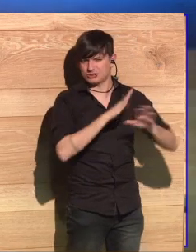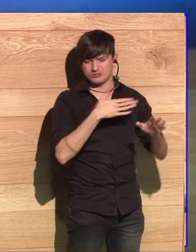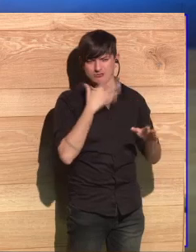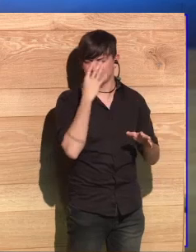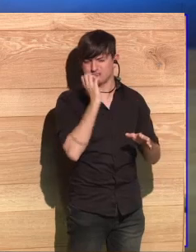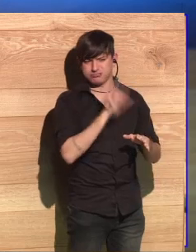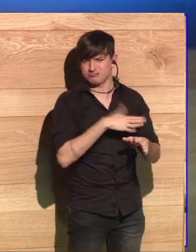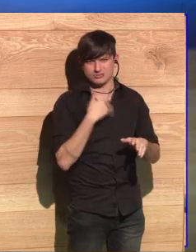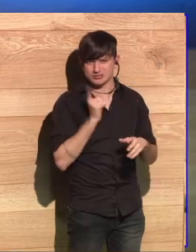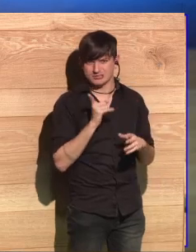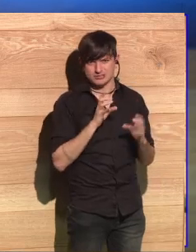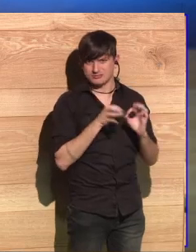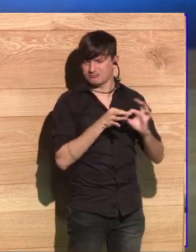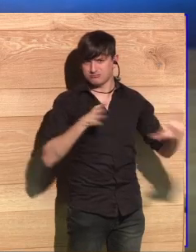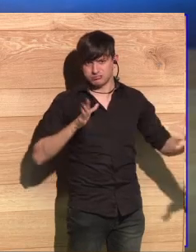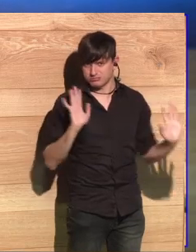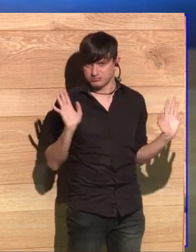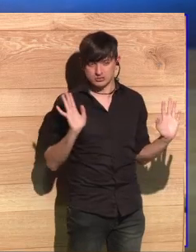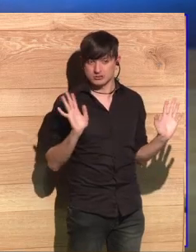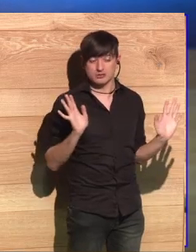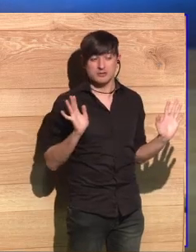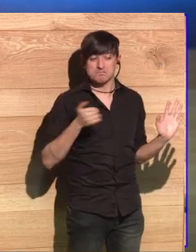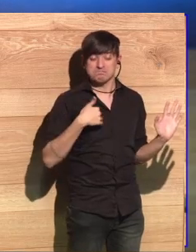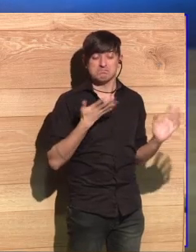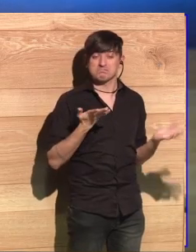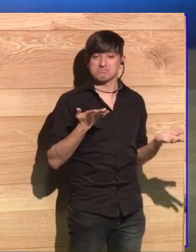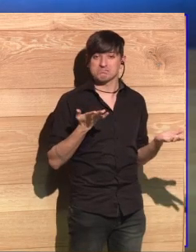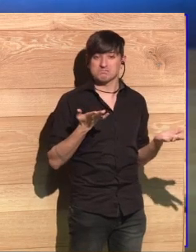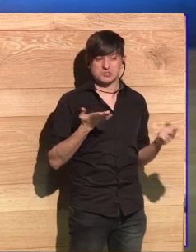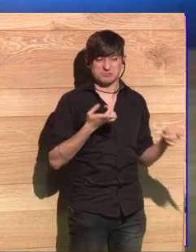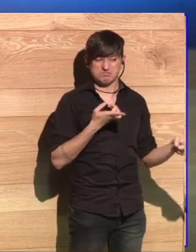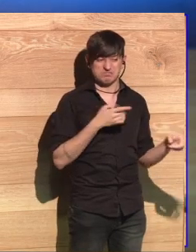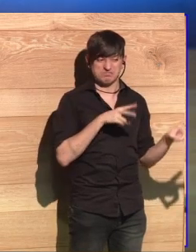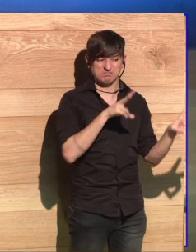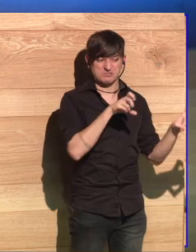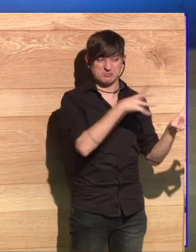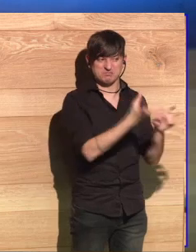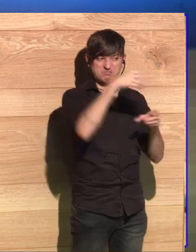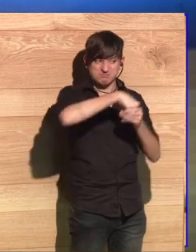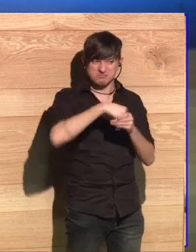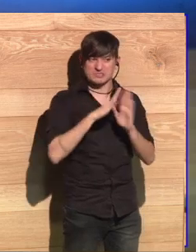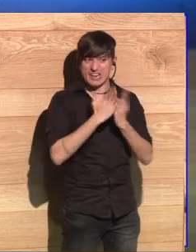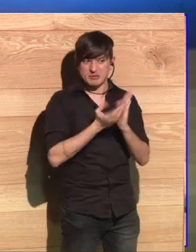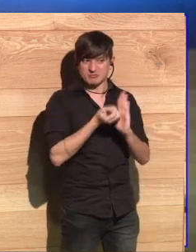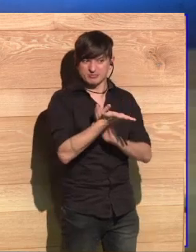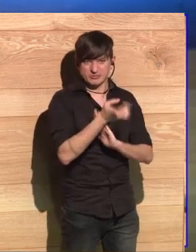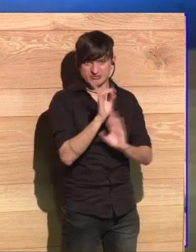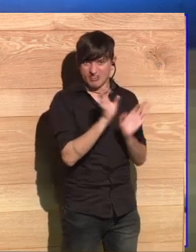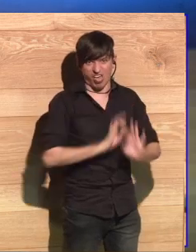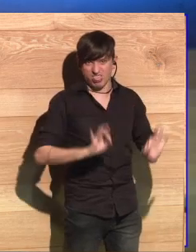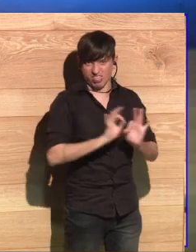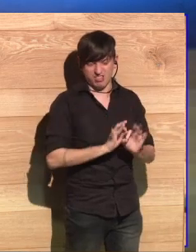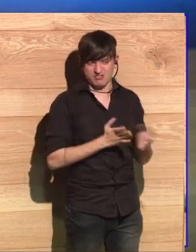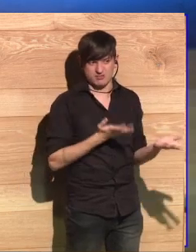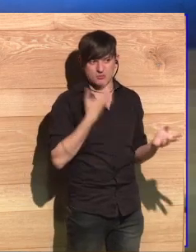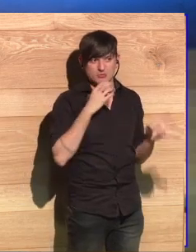how I stay in a Salvation Army and got infested with lice and had to go to a public bath where they